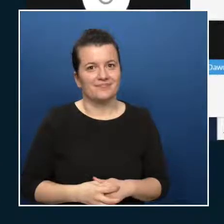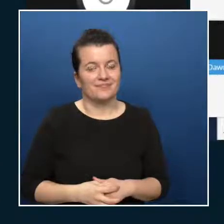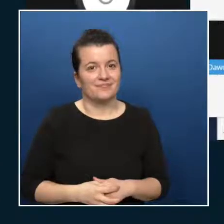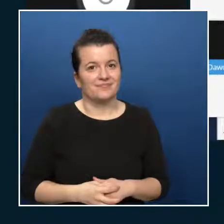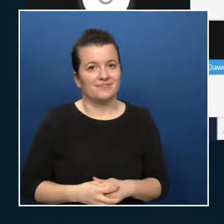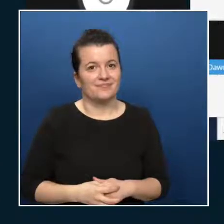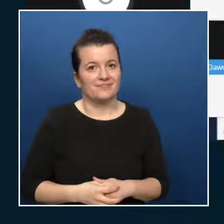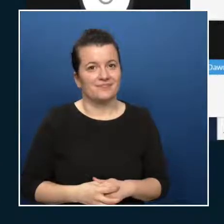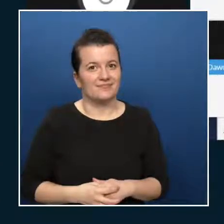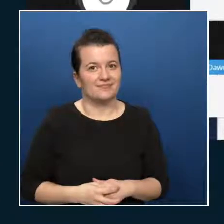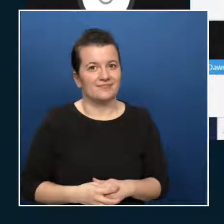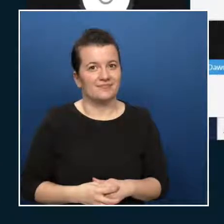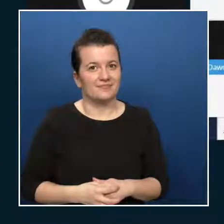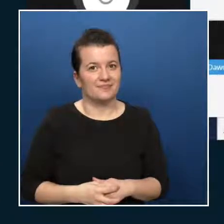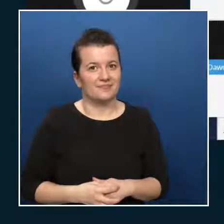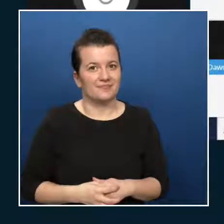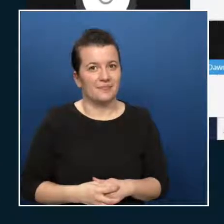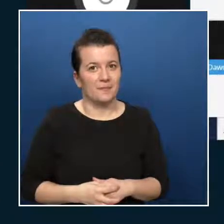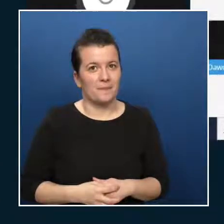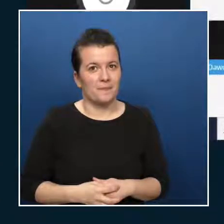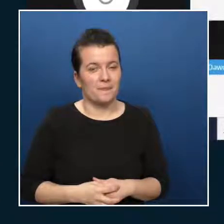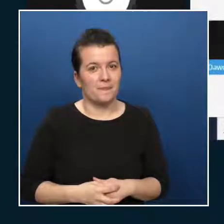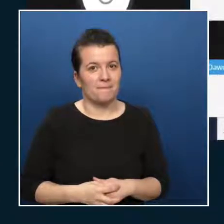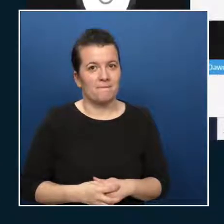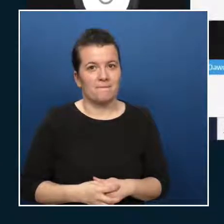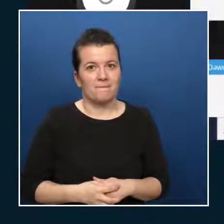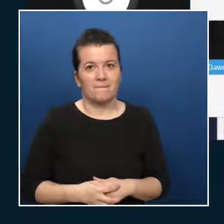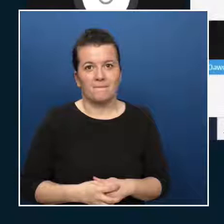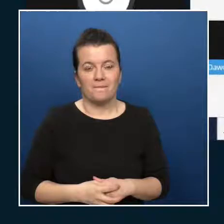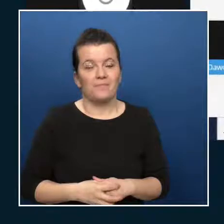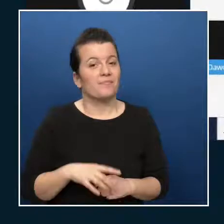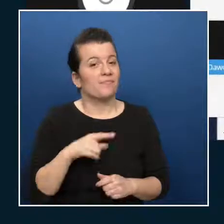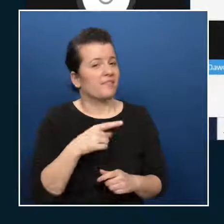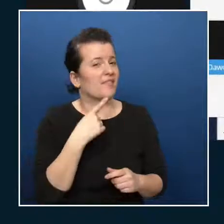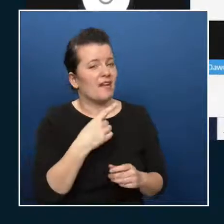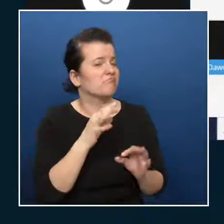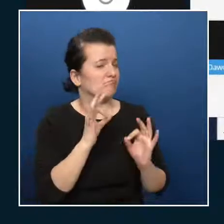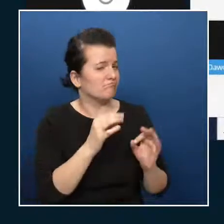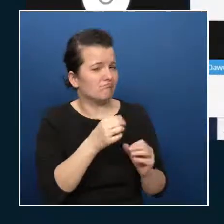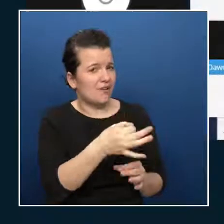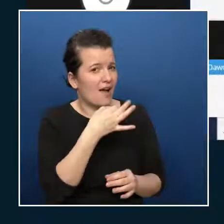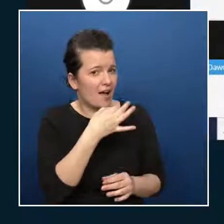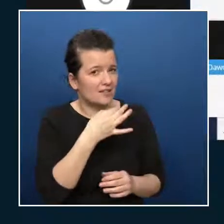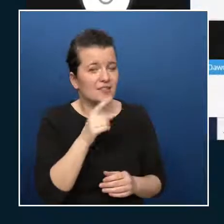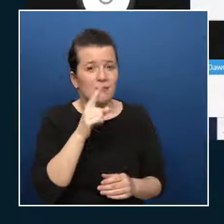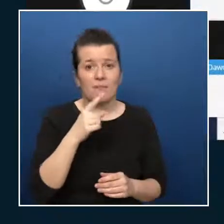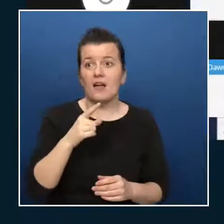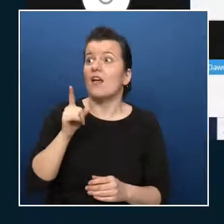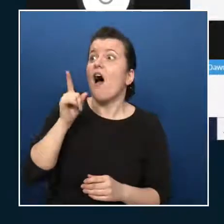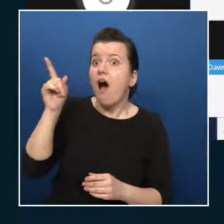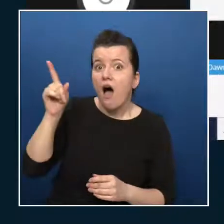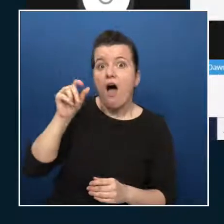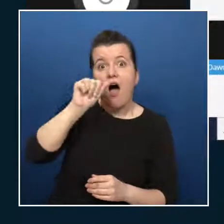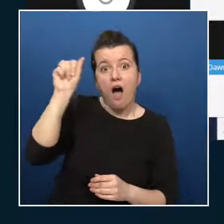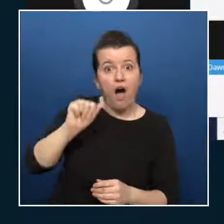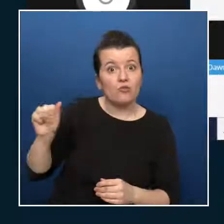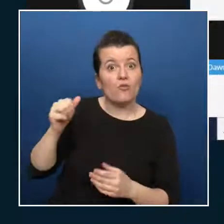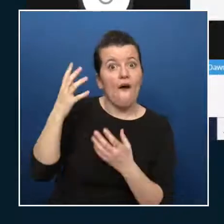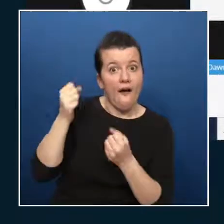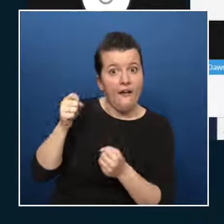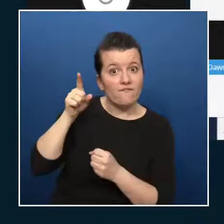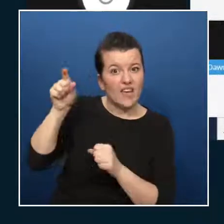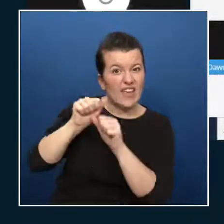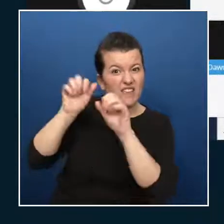asked. And I was just about to say that, Azure has infrastructure as service. So I'm just going to